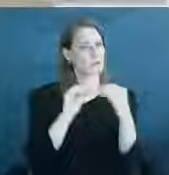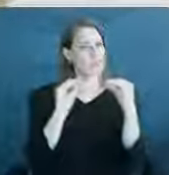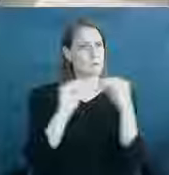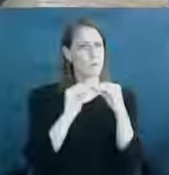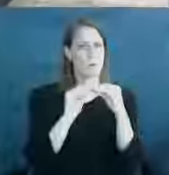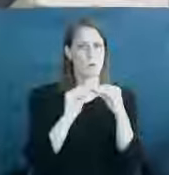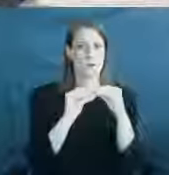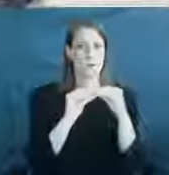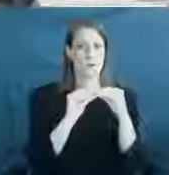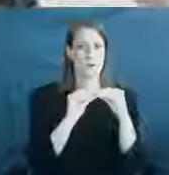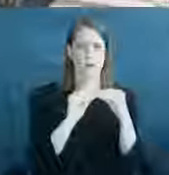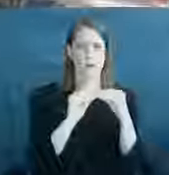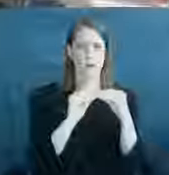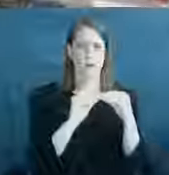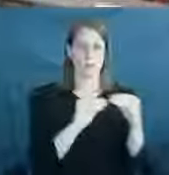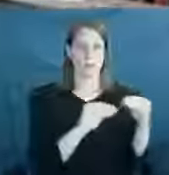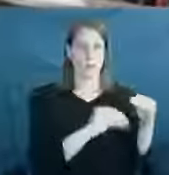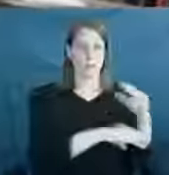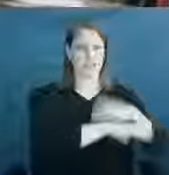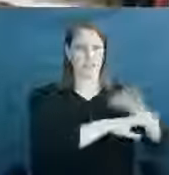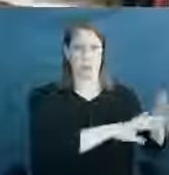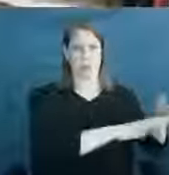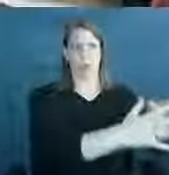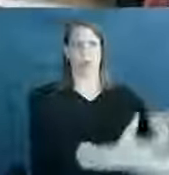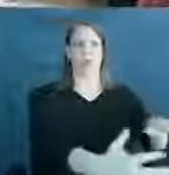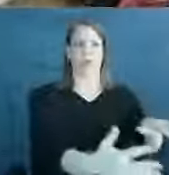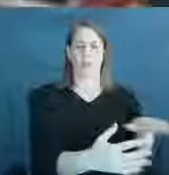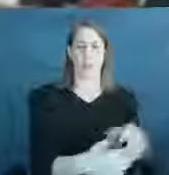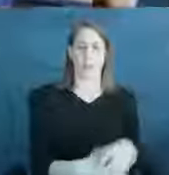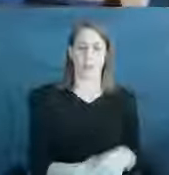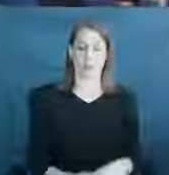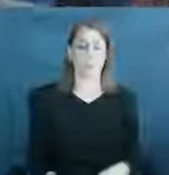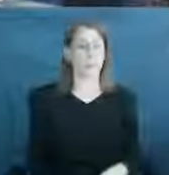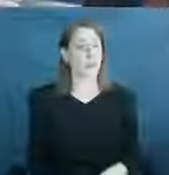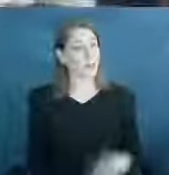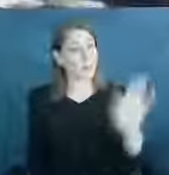lesson needs revealing more to the children who are coming along.